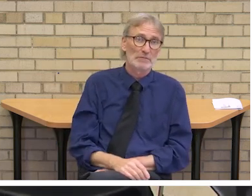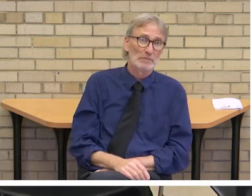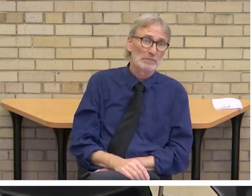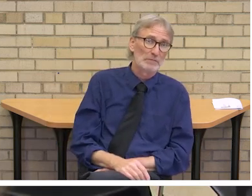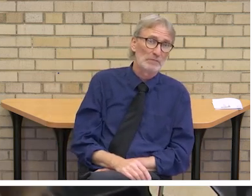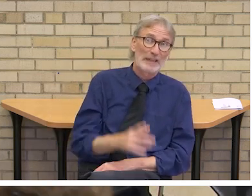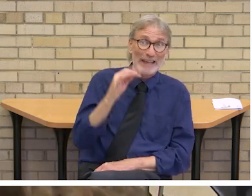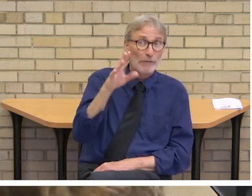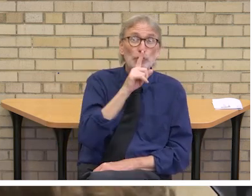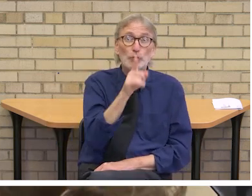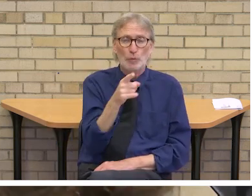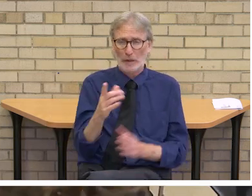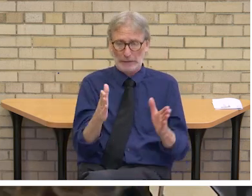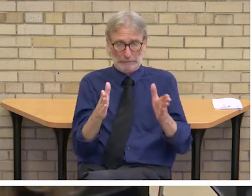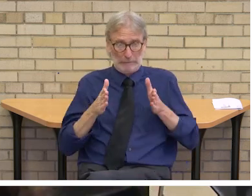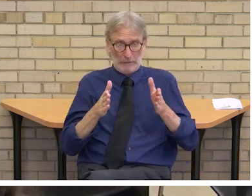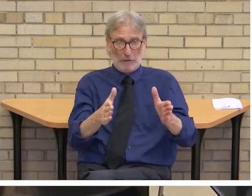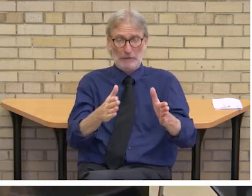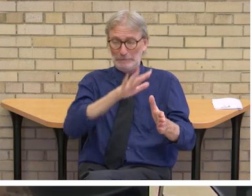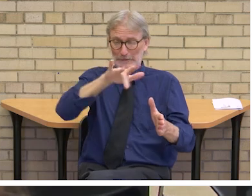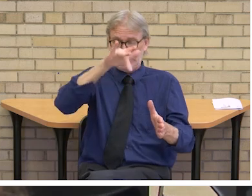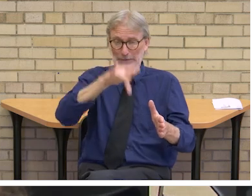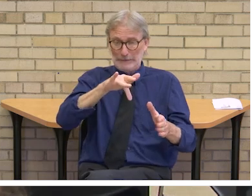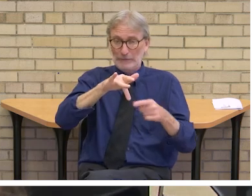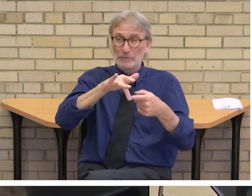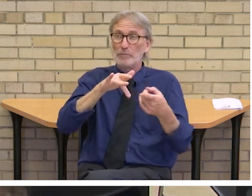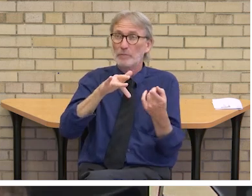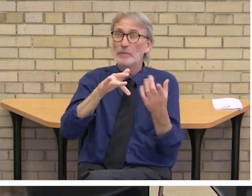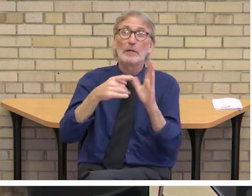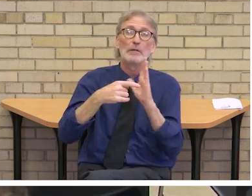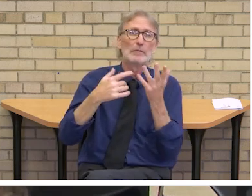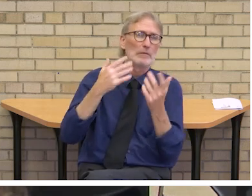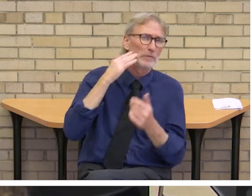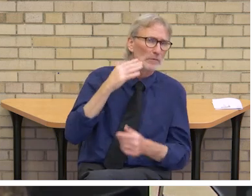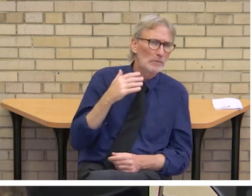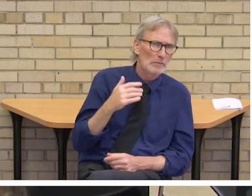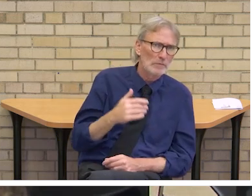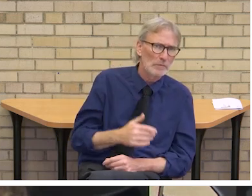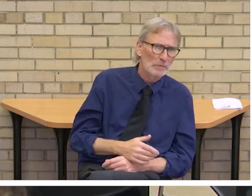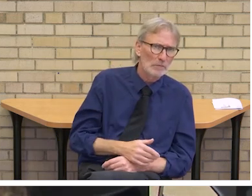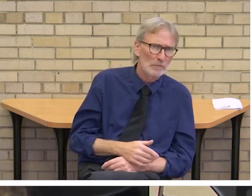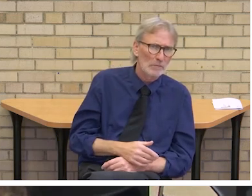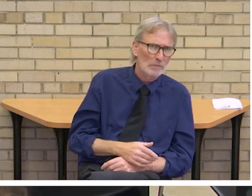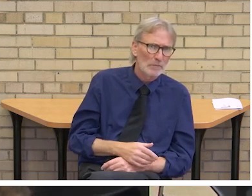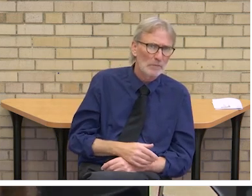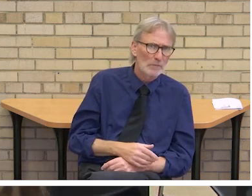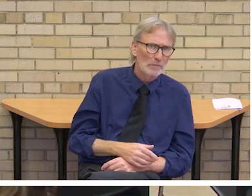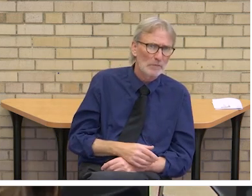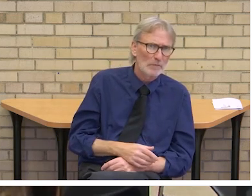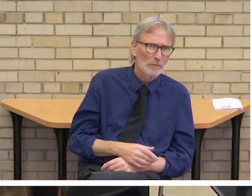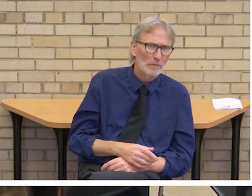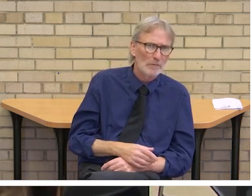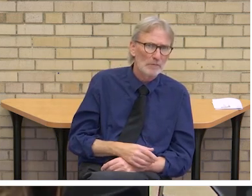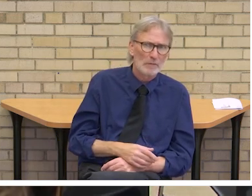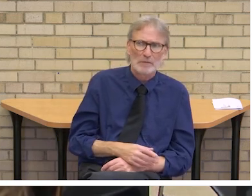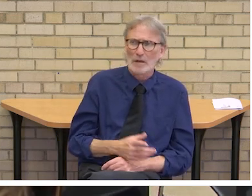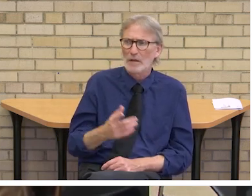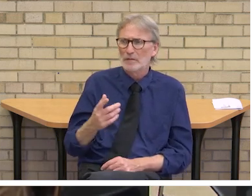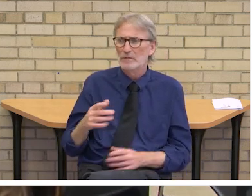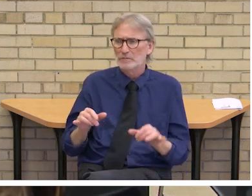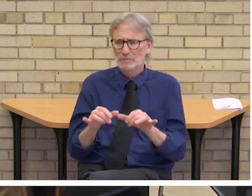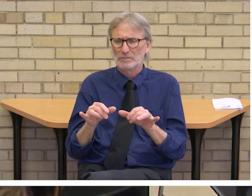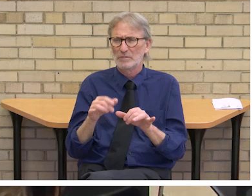center line. Knowing that if you're showing Port Authority buses, their mirror-to-mirror length is about 120 inches.